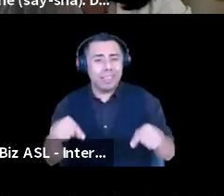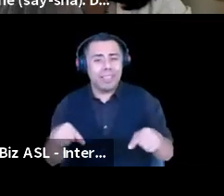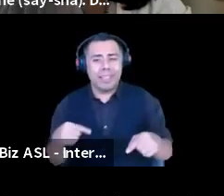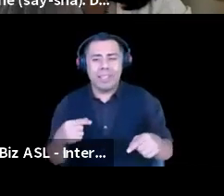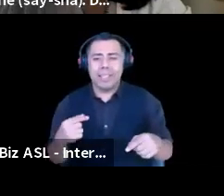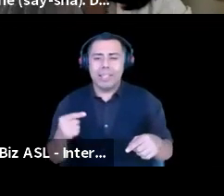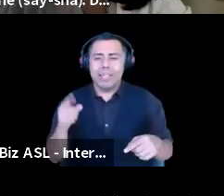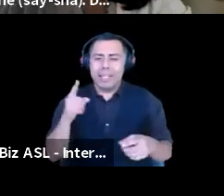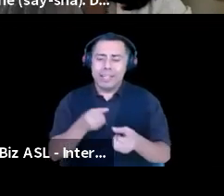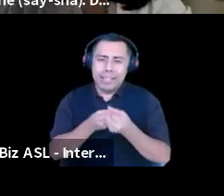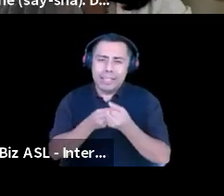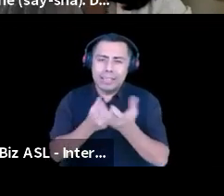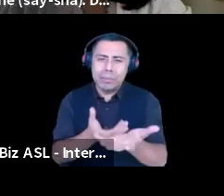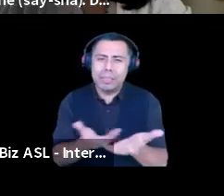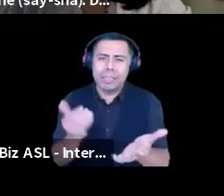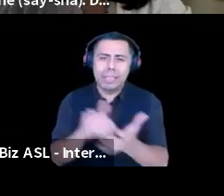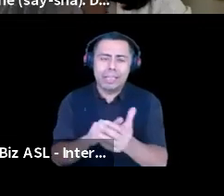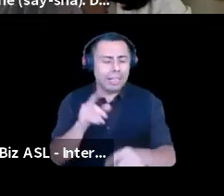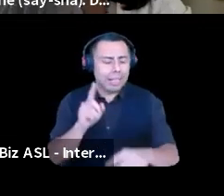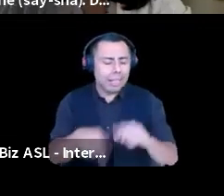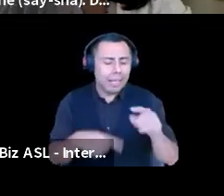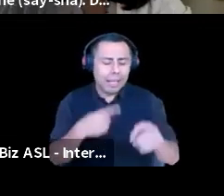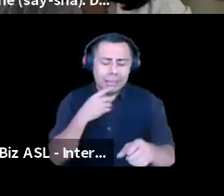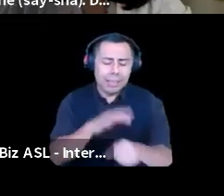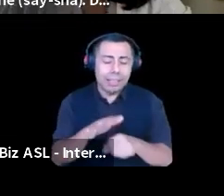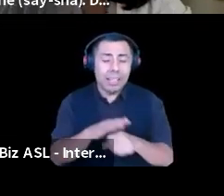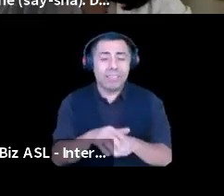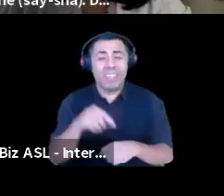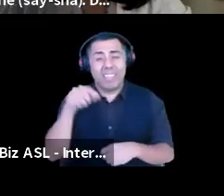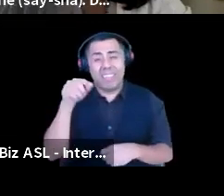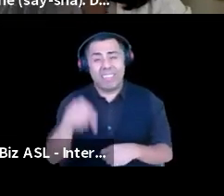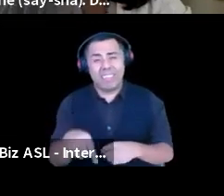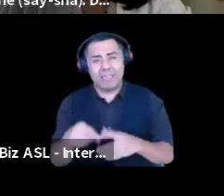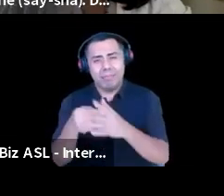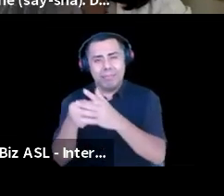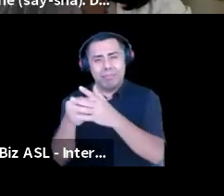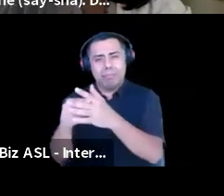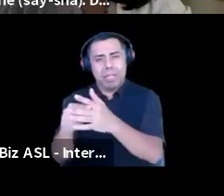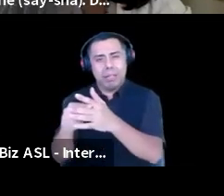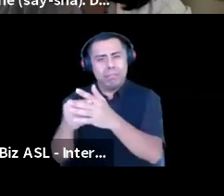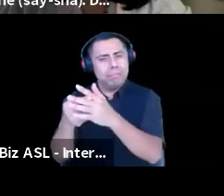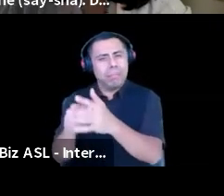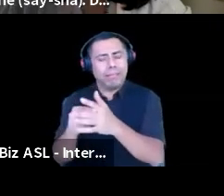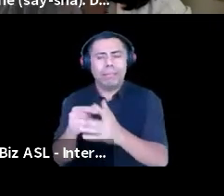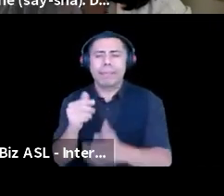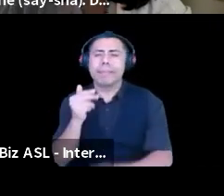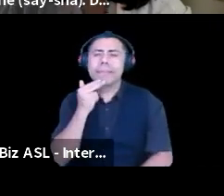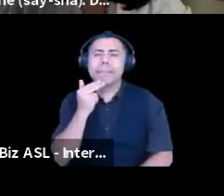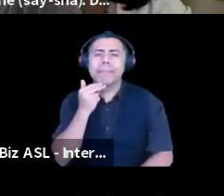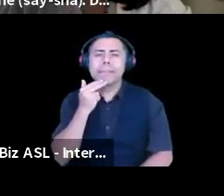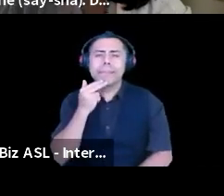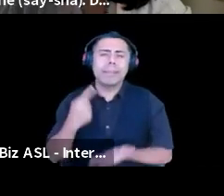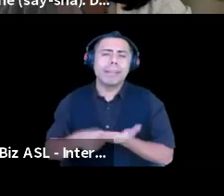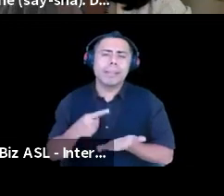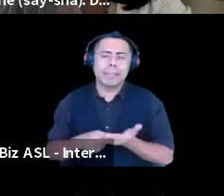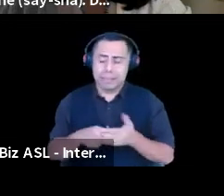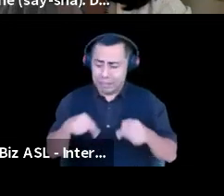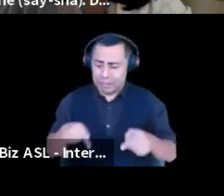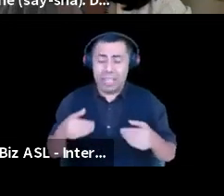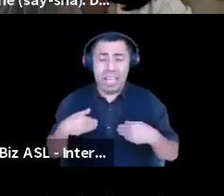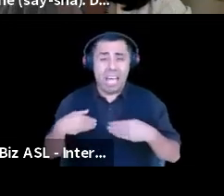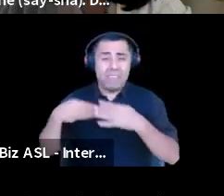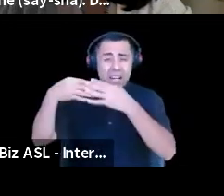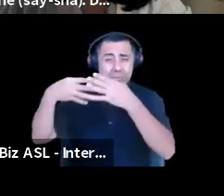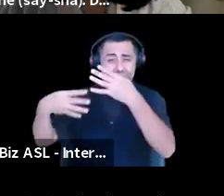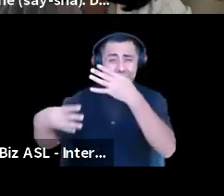you guys, this is just the beginning. It's so small. We had 100 other things to talk about, but we just had this limited time and